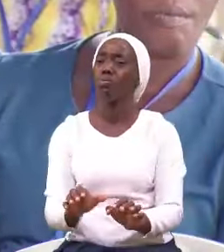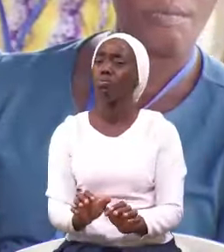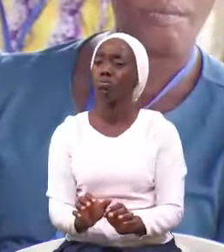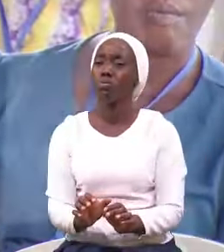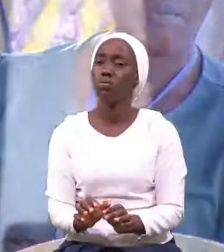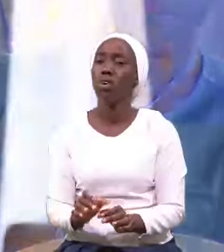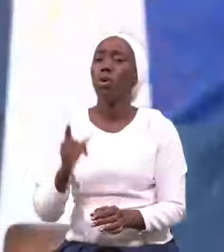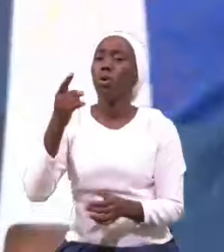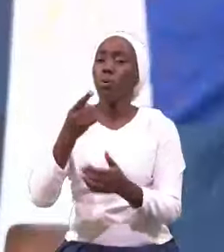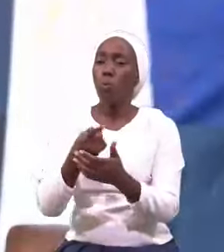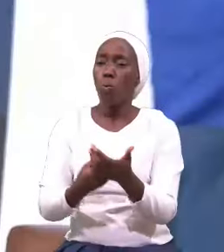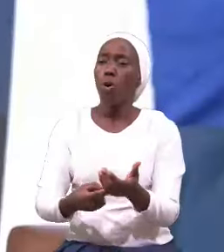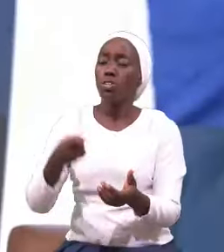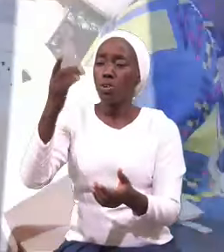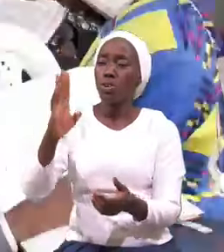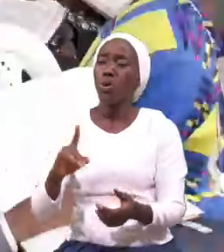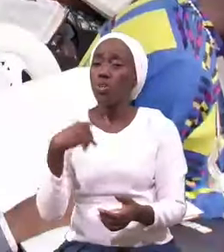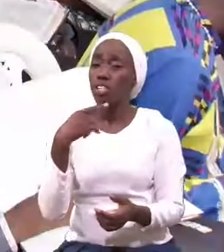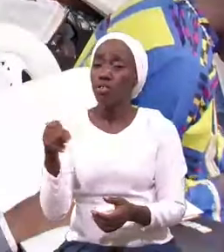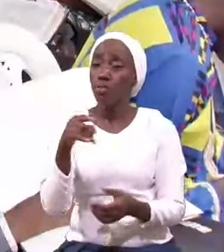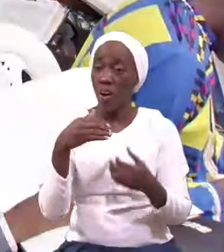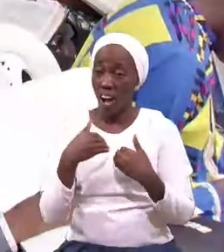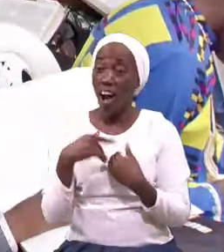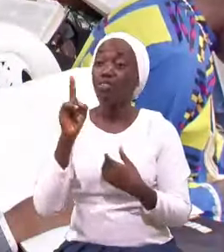What God says you have, you have.